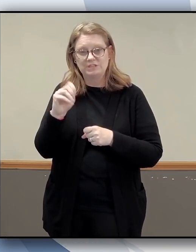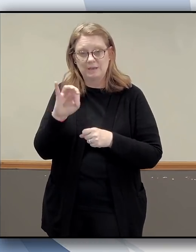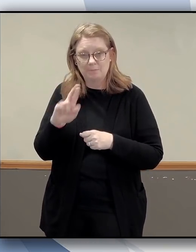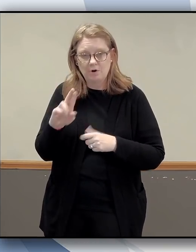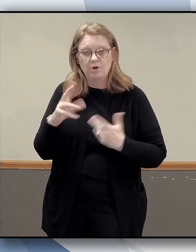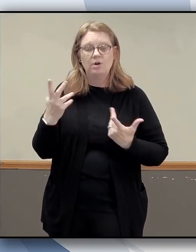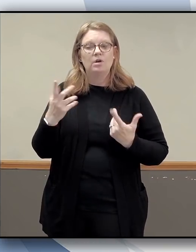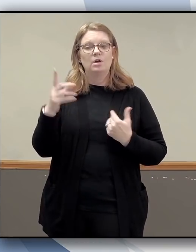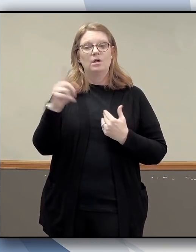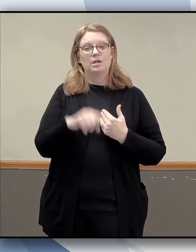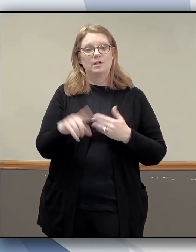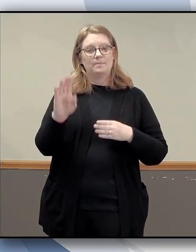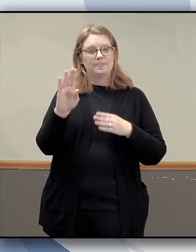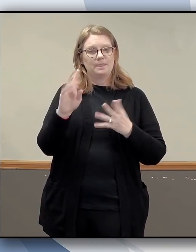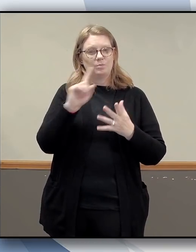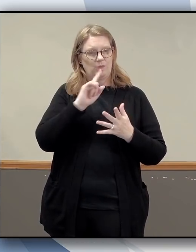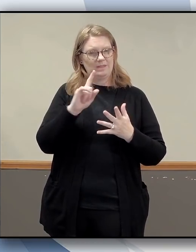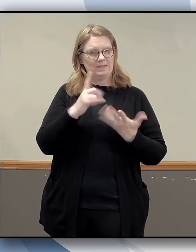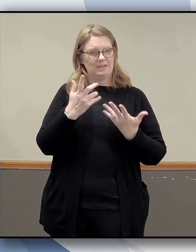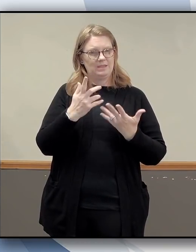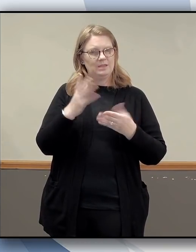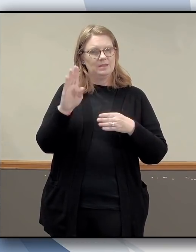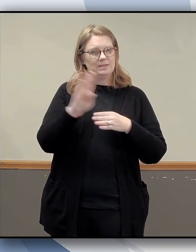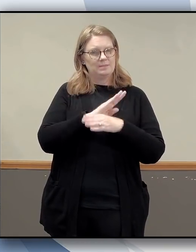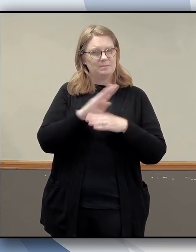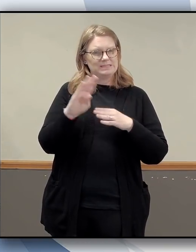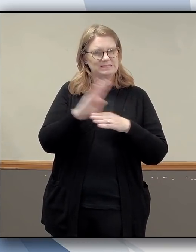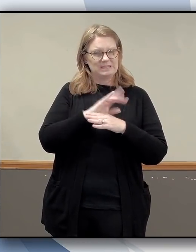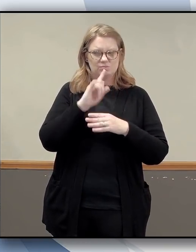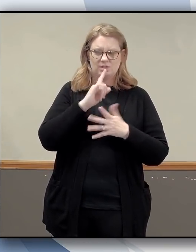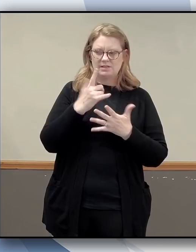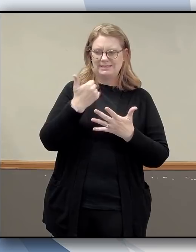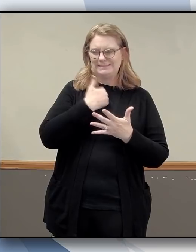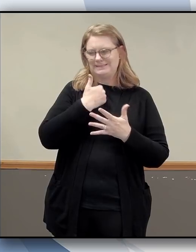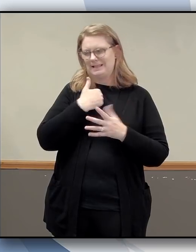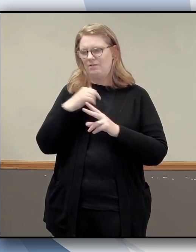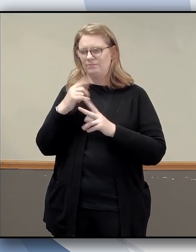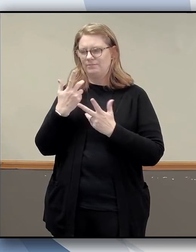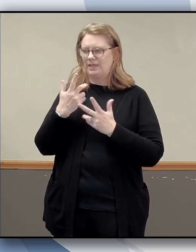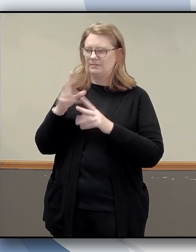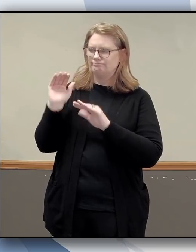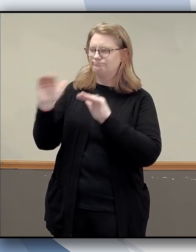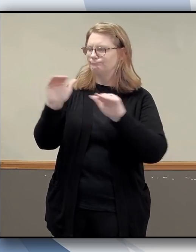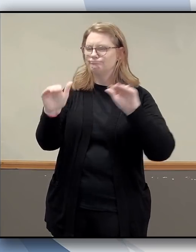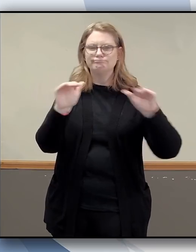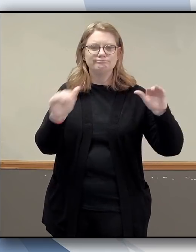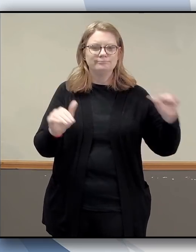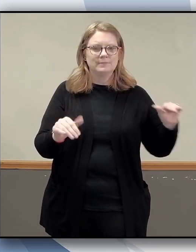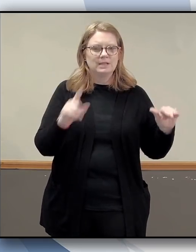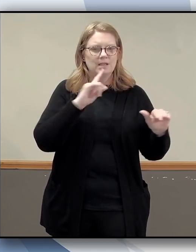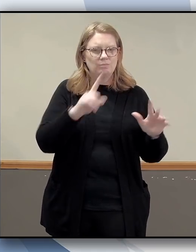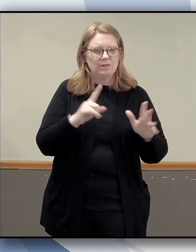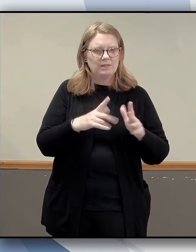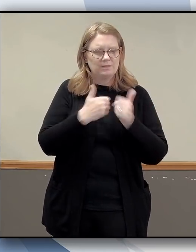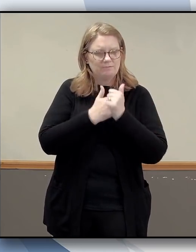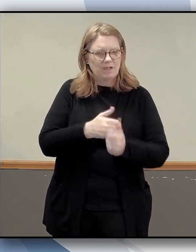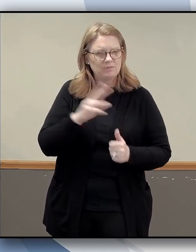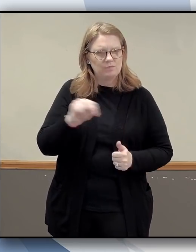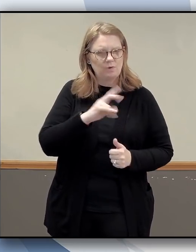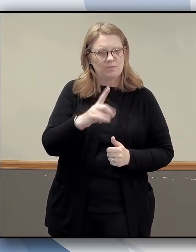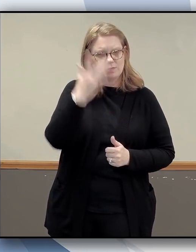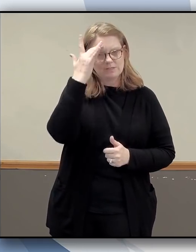do, again, self-policing among your members for increased diligence in following the North Dakota SMART guidelines and